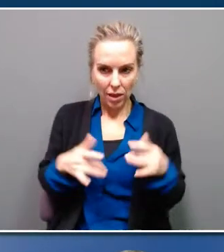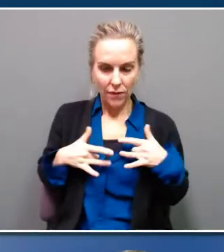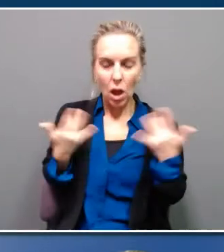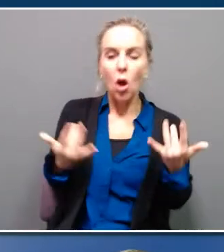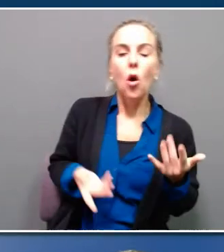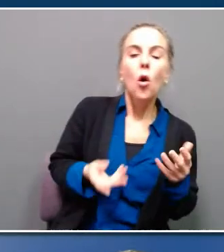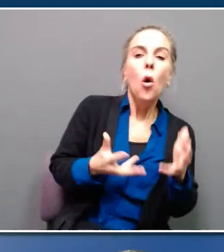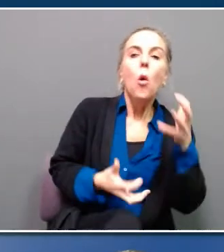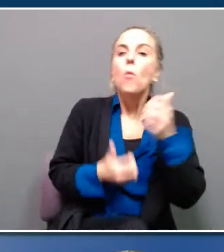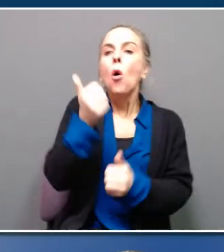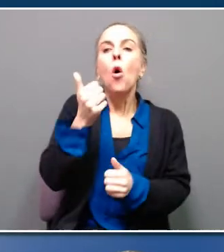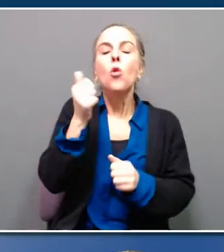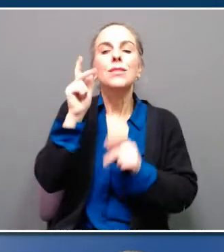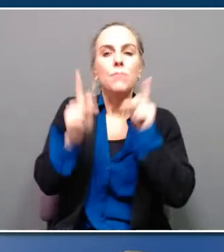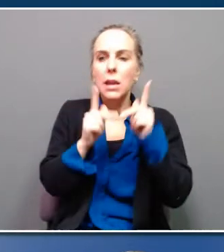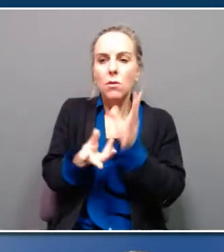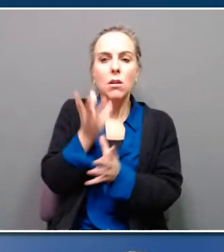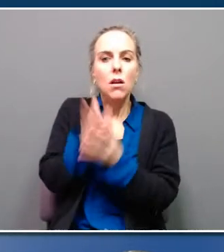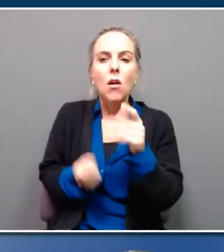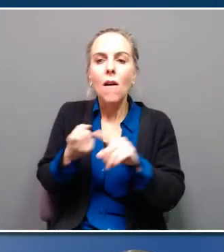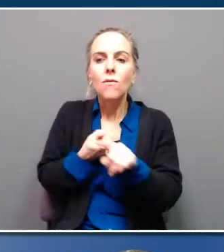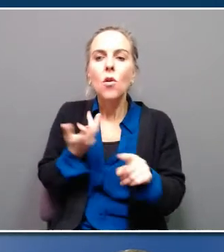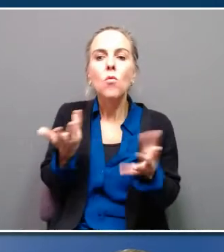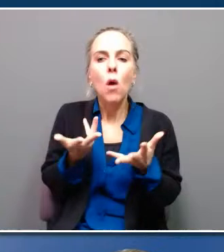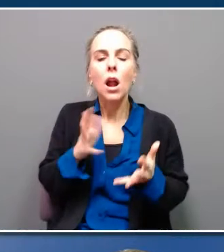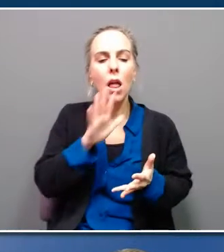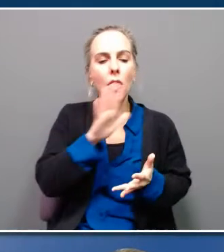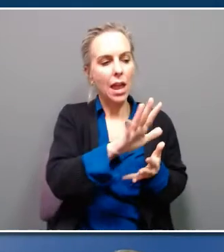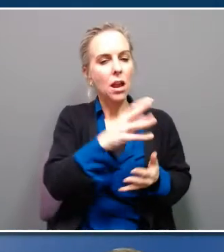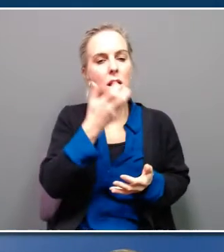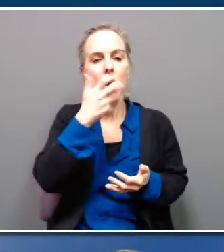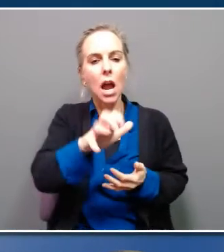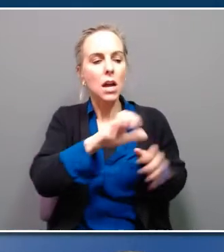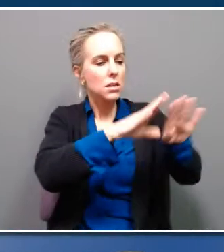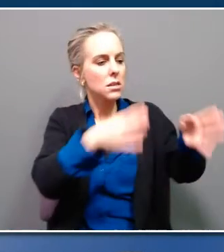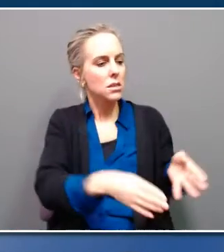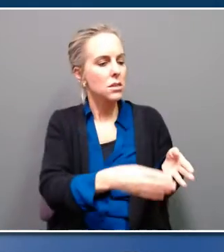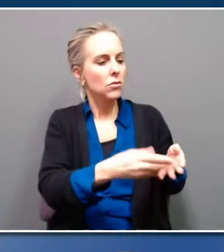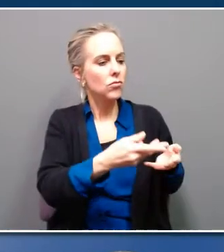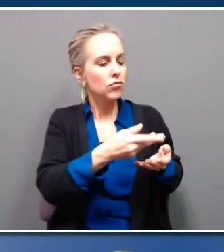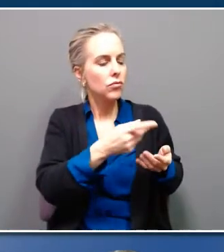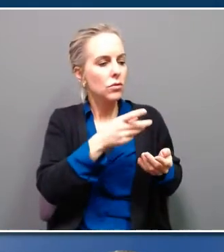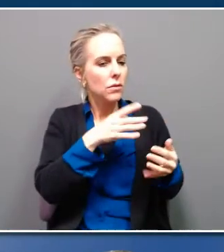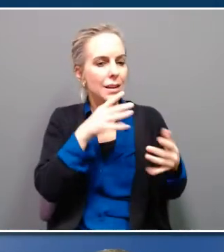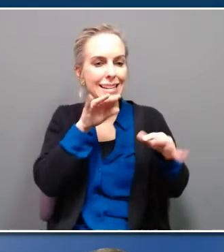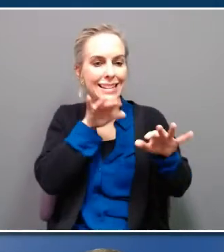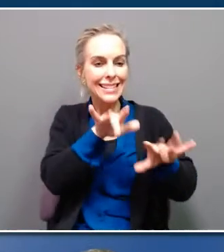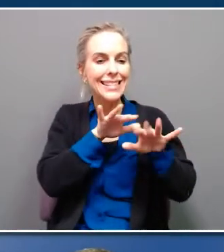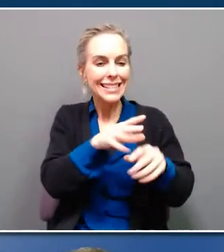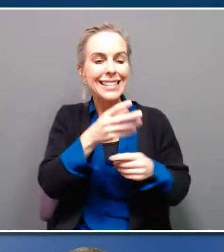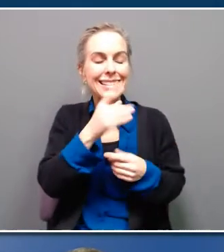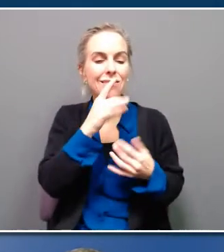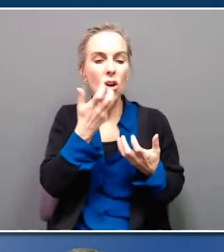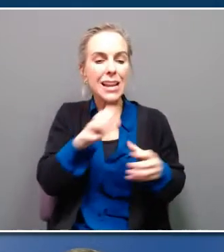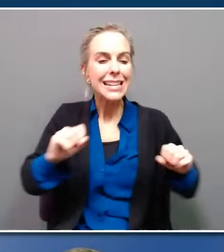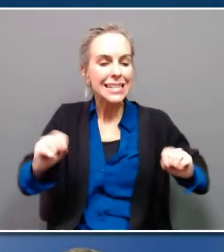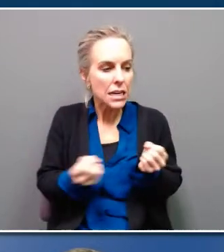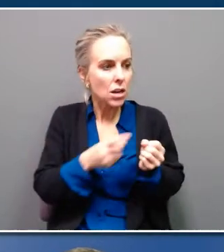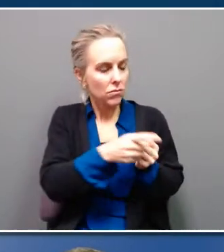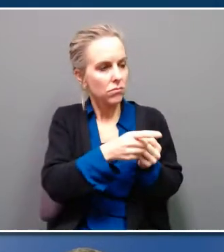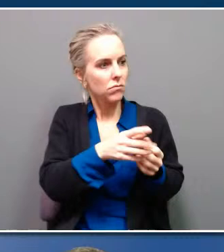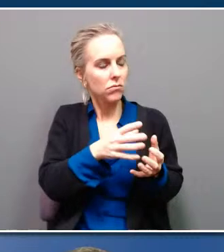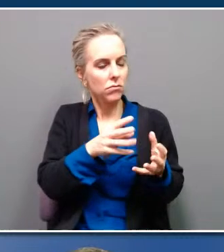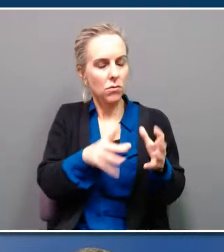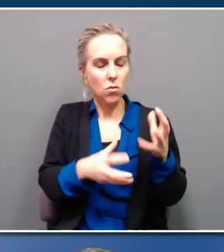a generator too close to the home or by carbon monoxide poisoning that gets in the home than we do from the actual weather itself. This